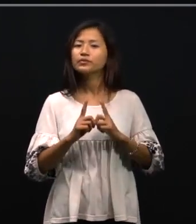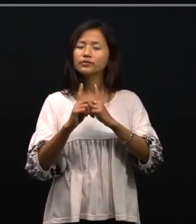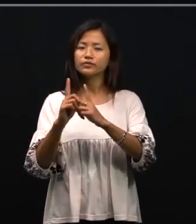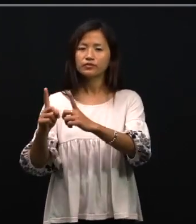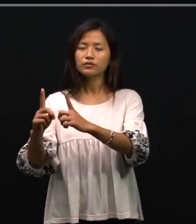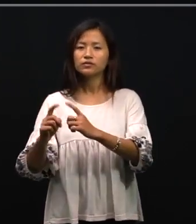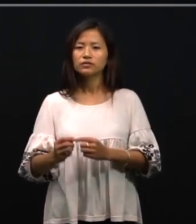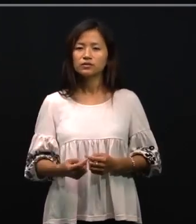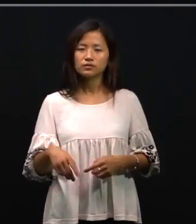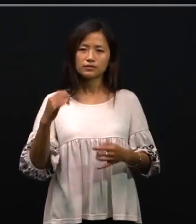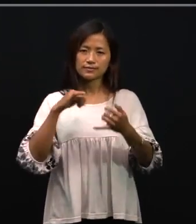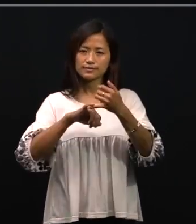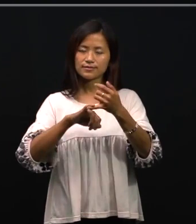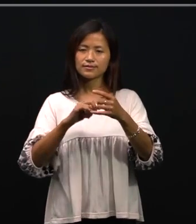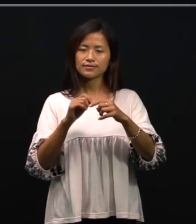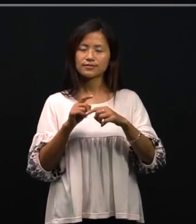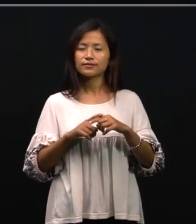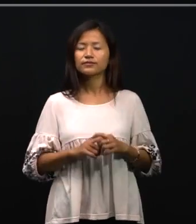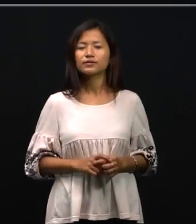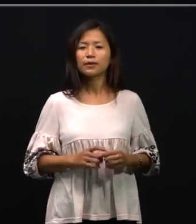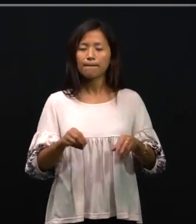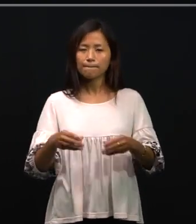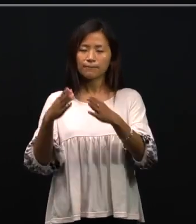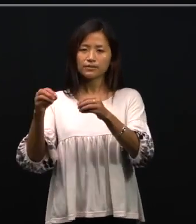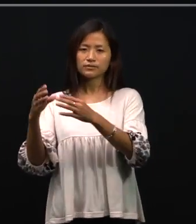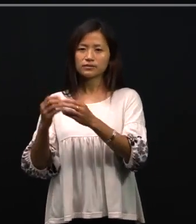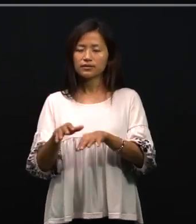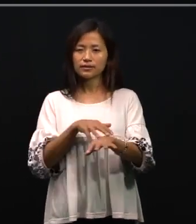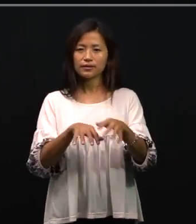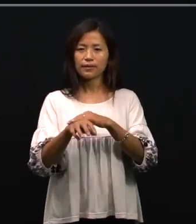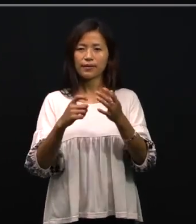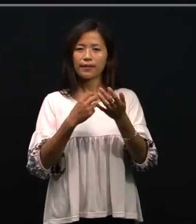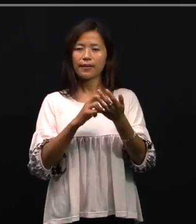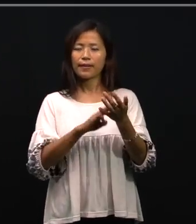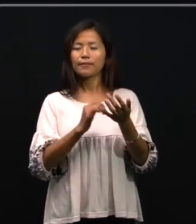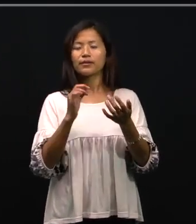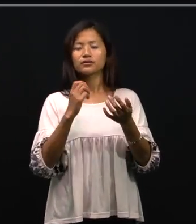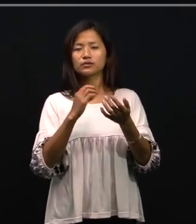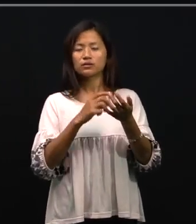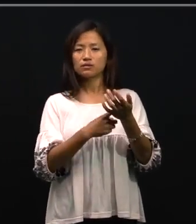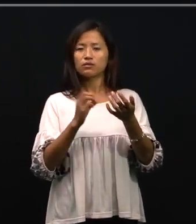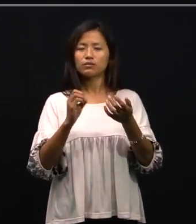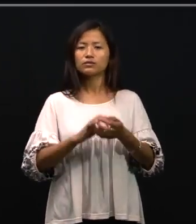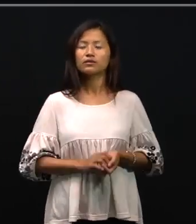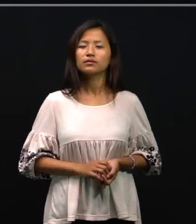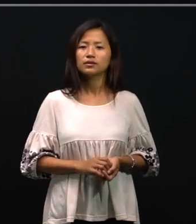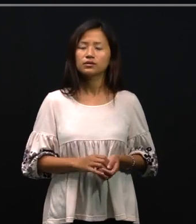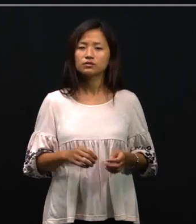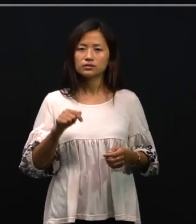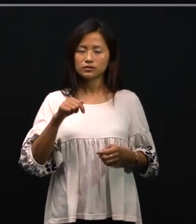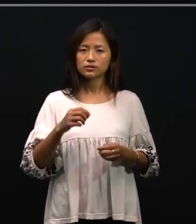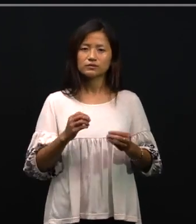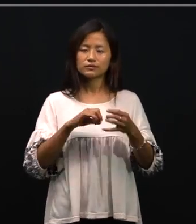during the scientific naming of plants, animals, and microbes, and this system is known as binomial system